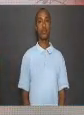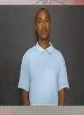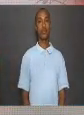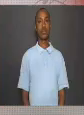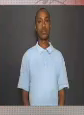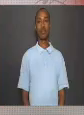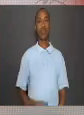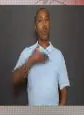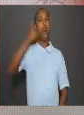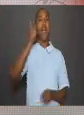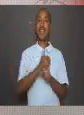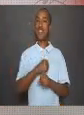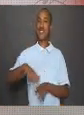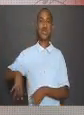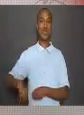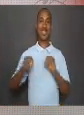Well done, students!